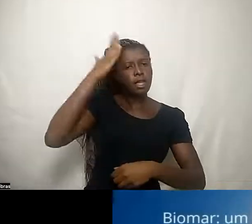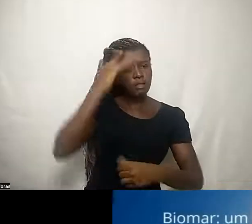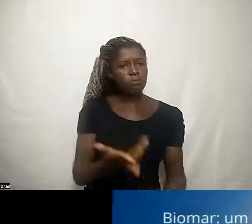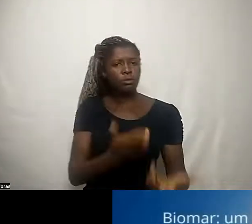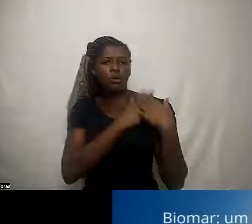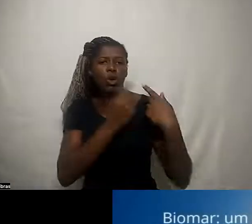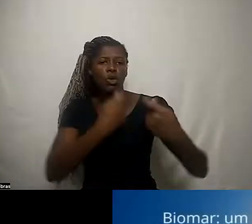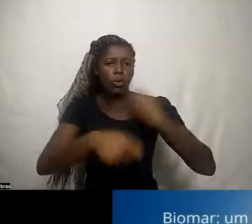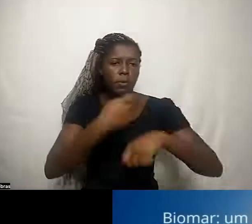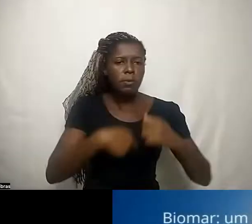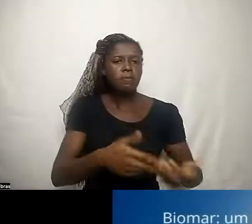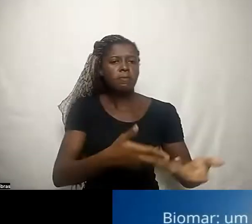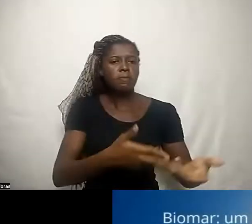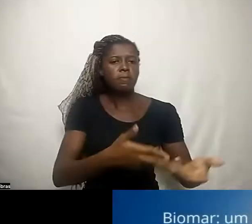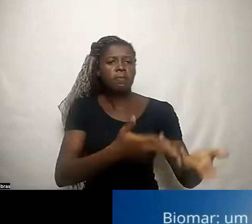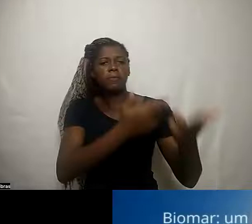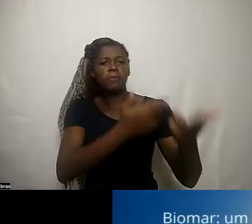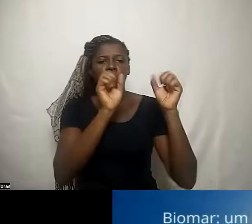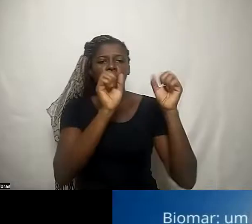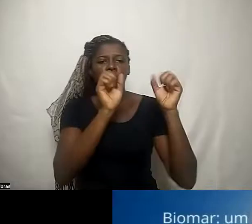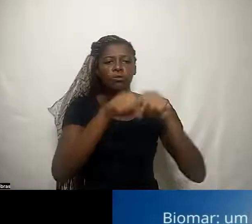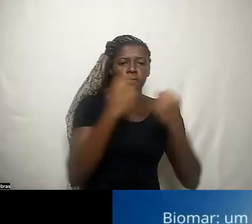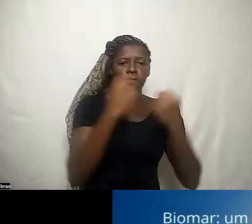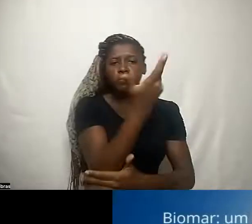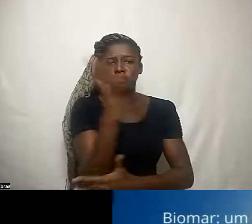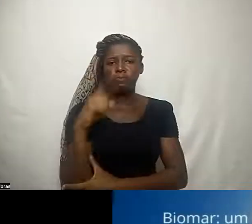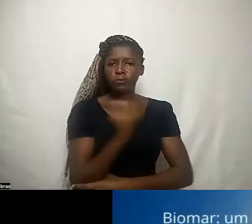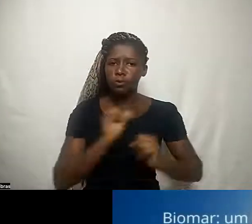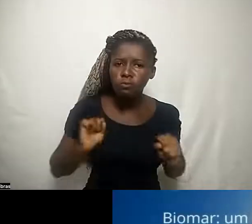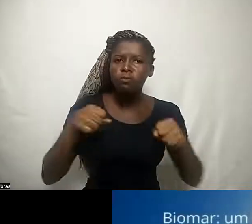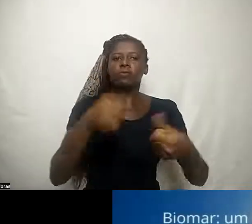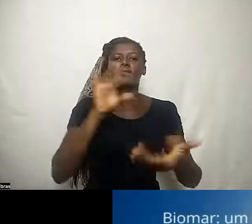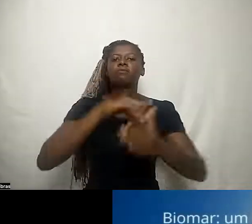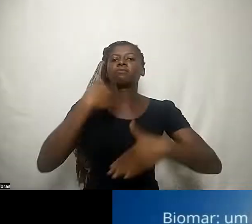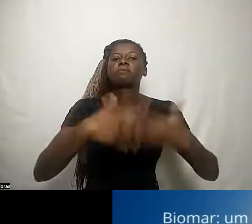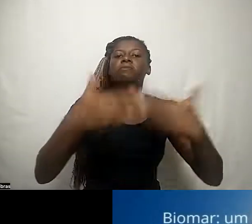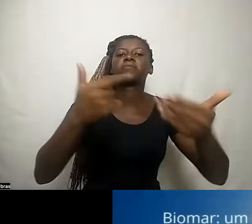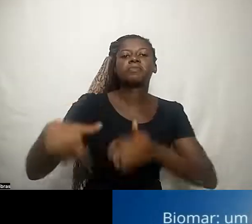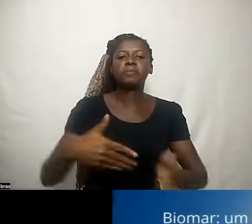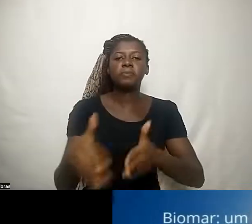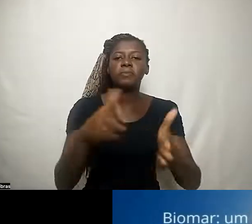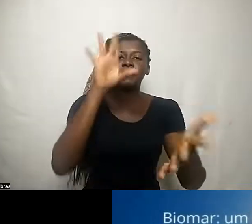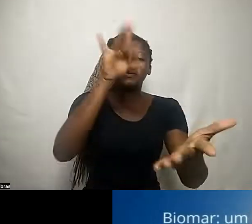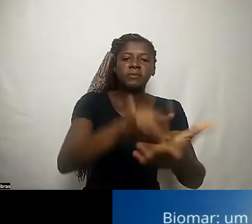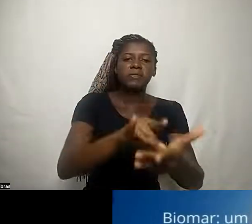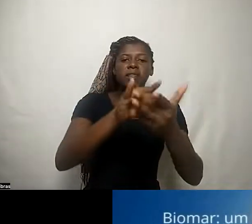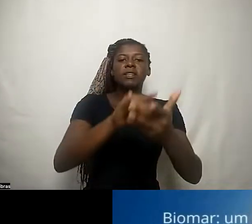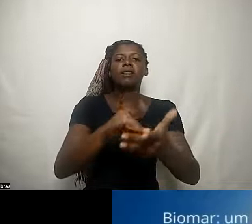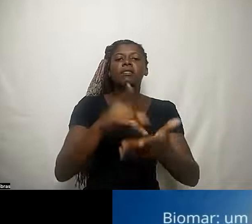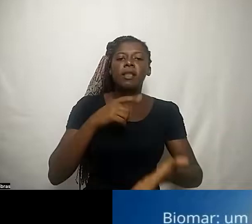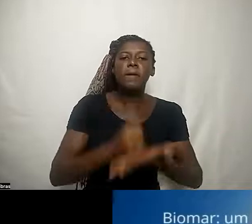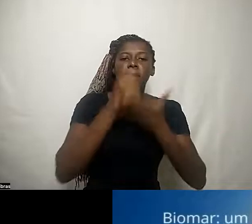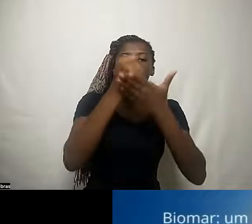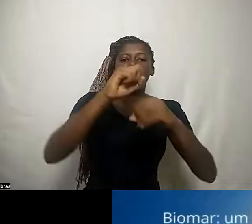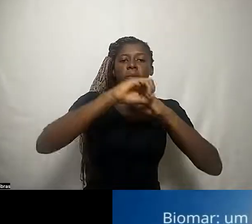role in the economy and also in the environment. So we'll make the effort